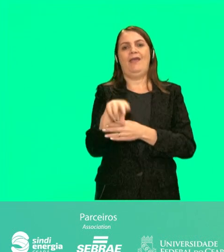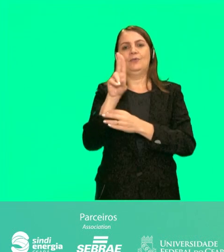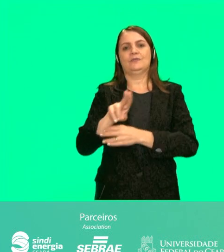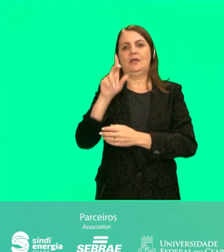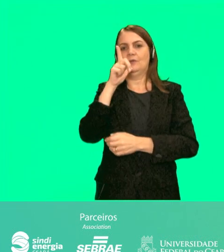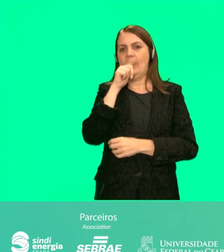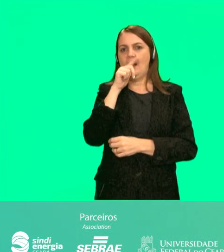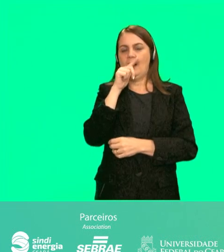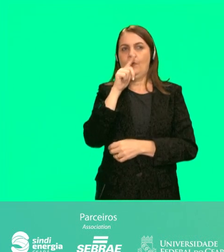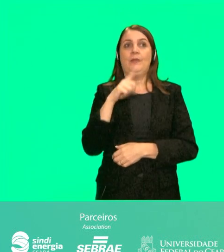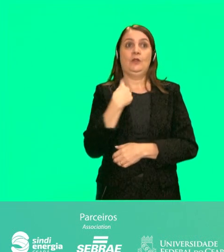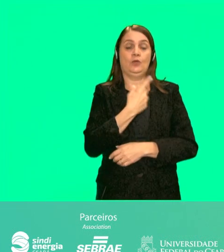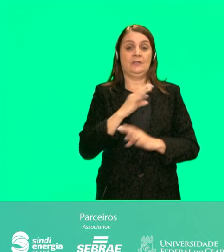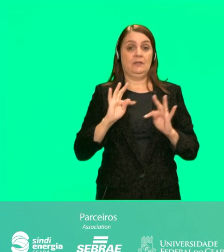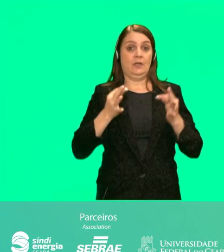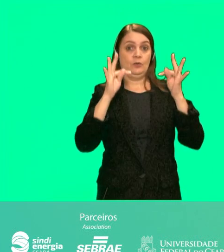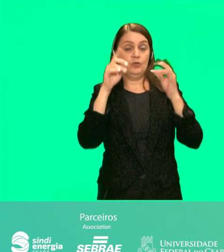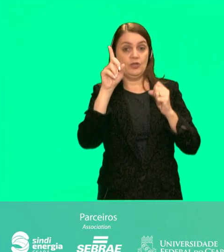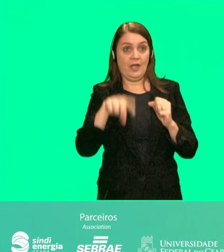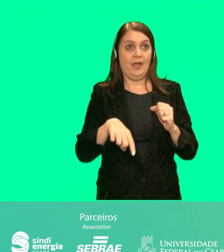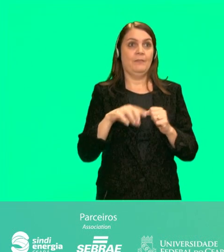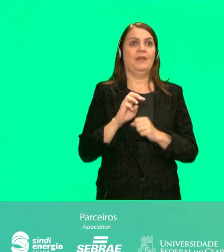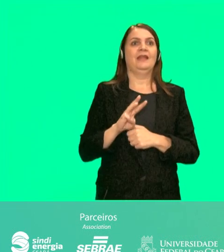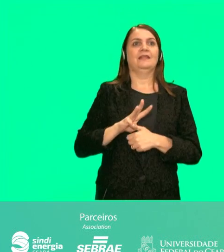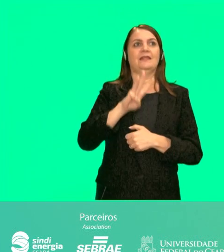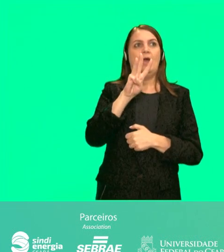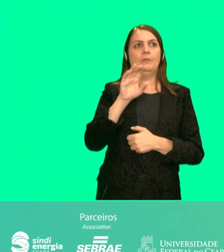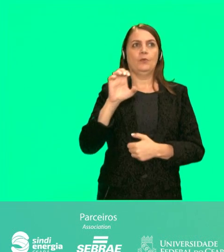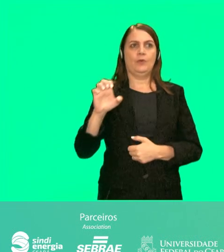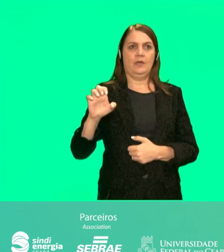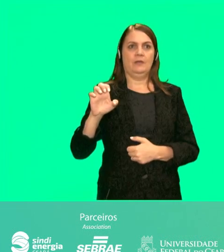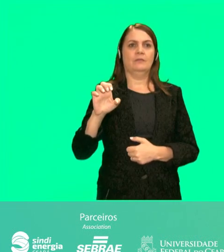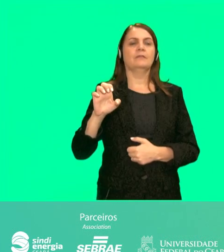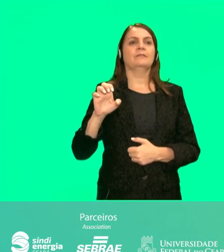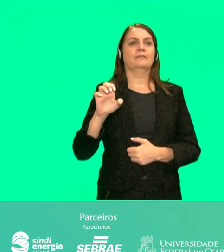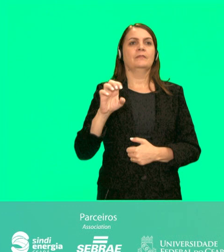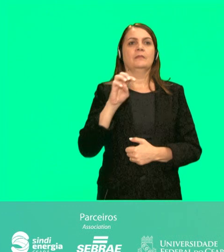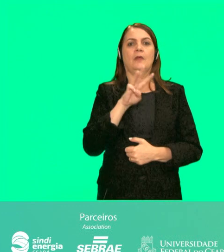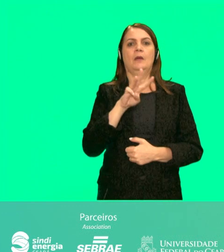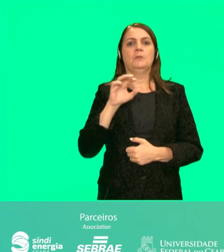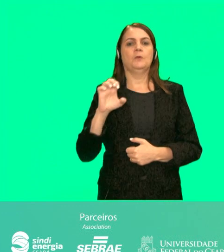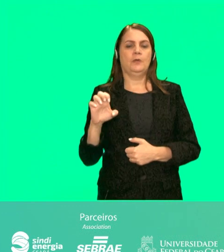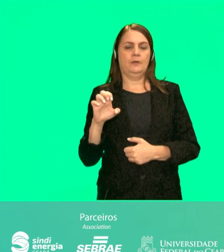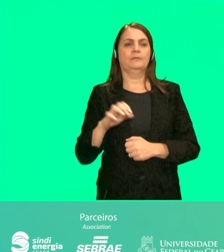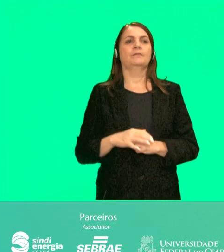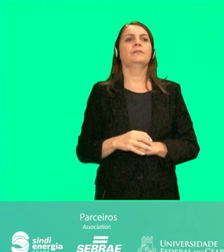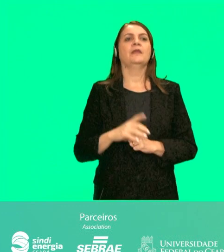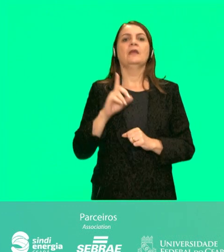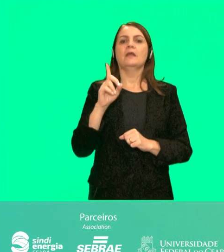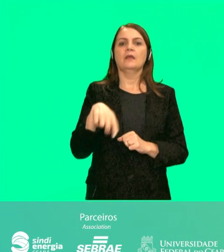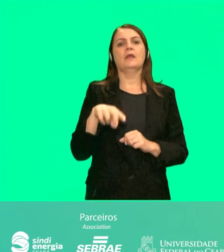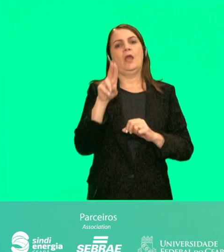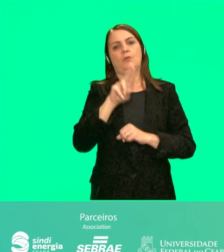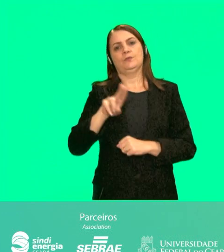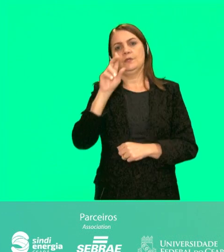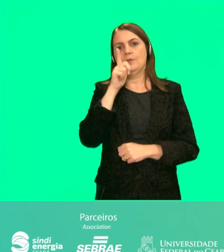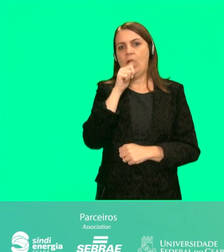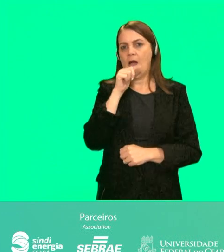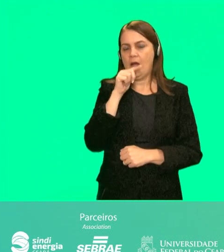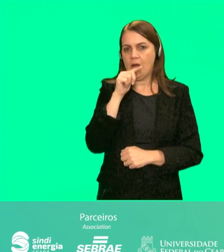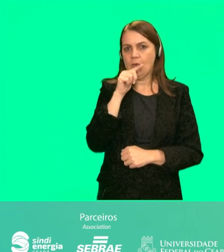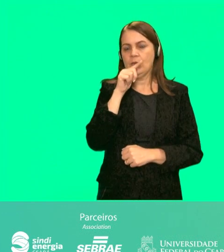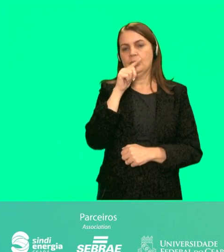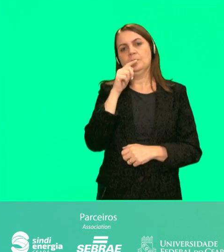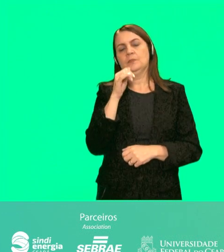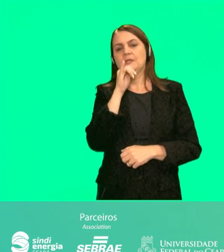energy. Alkaline water electrolysis, eletrólise alcalina da água, que basicamente você abastece